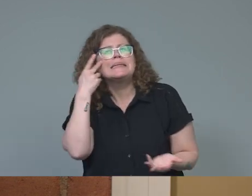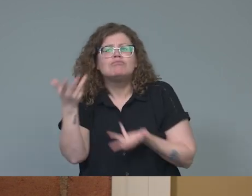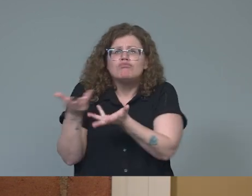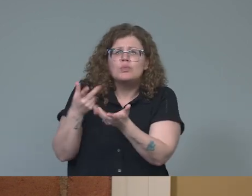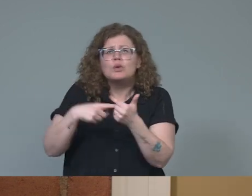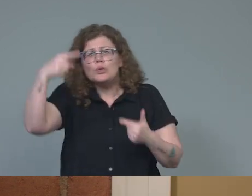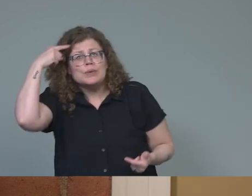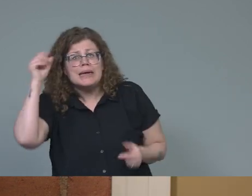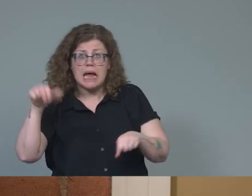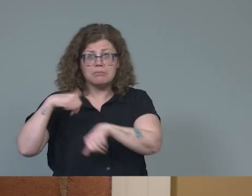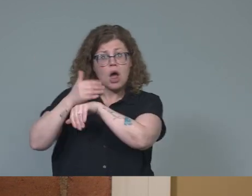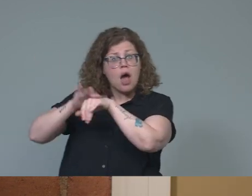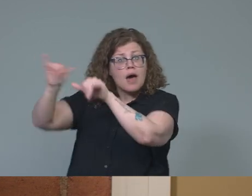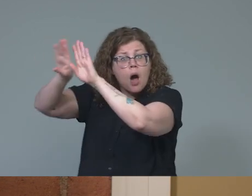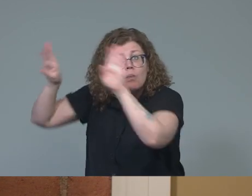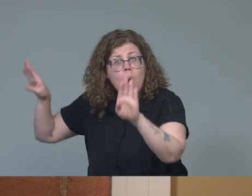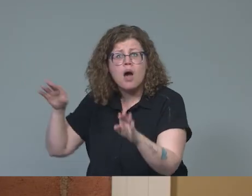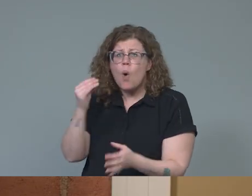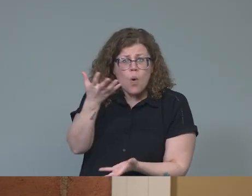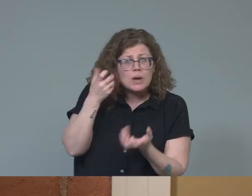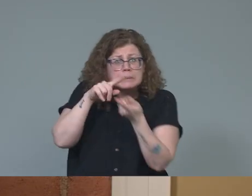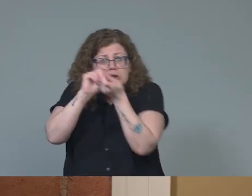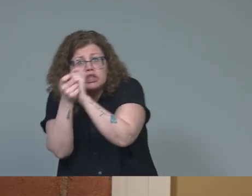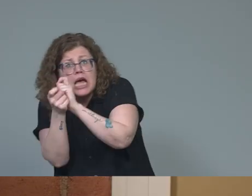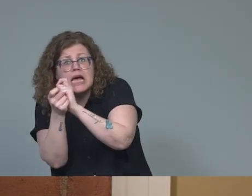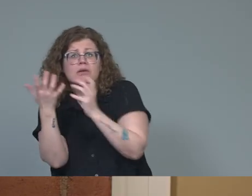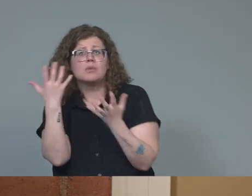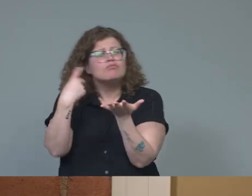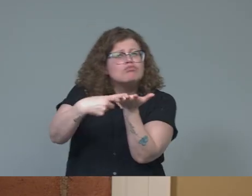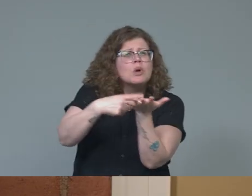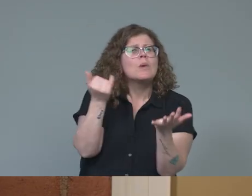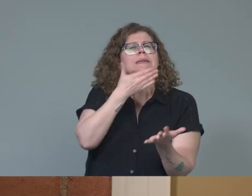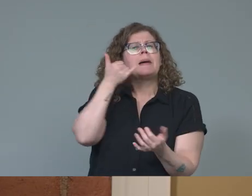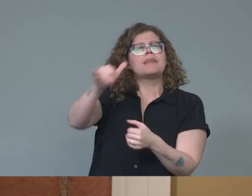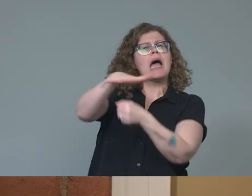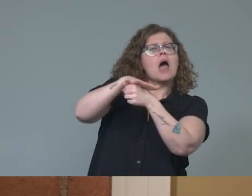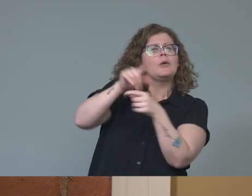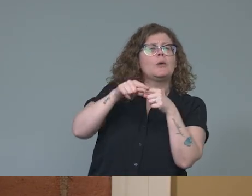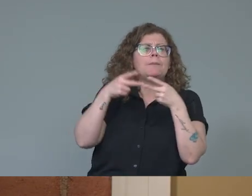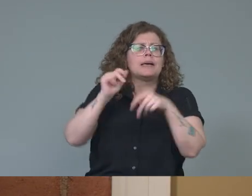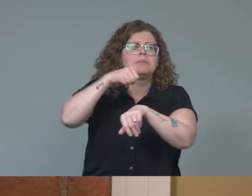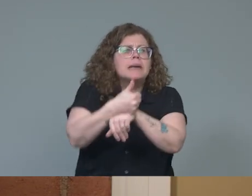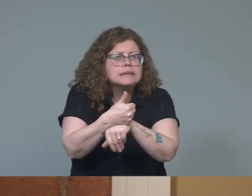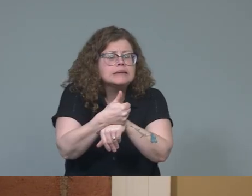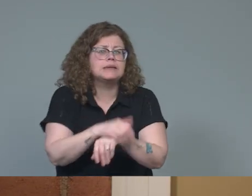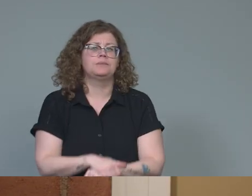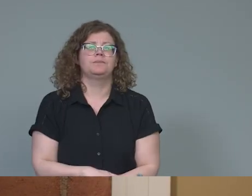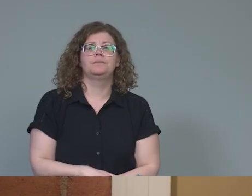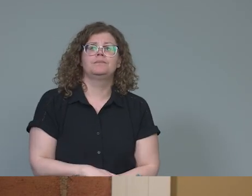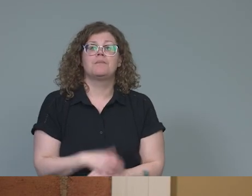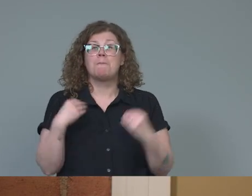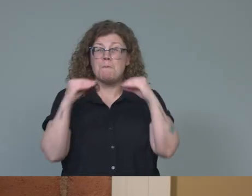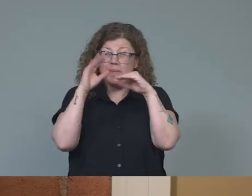time if you have questions. Public art at calgaryartsdevelopment.com. The link is on landing page. We're here to